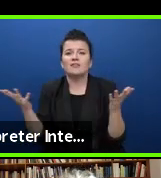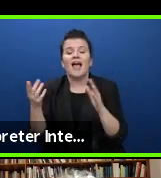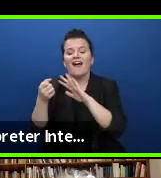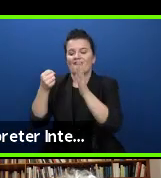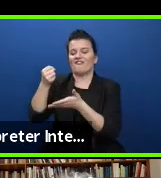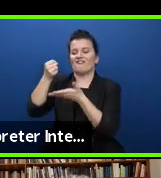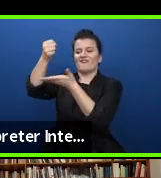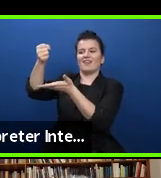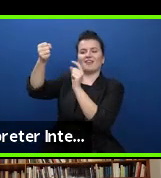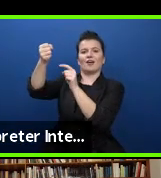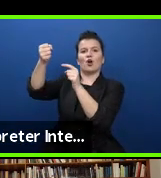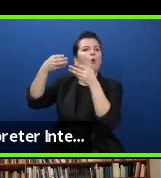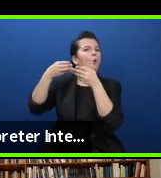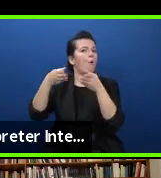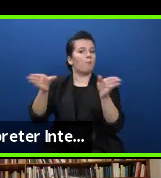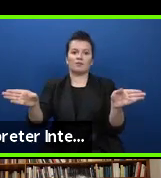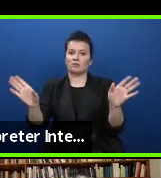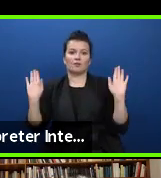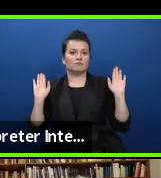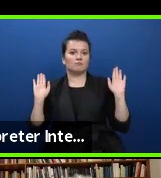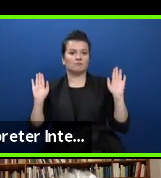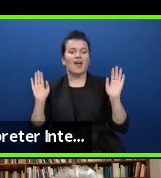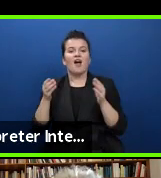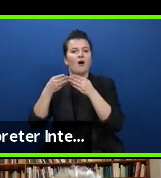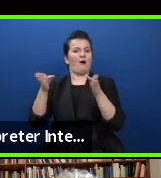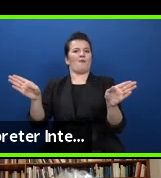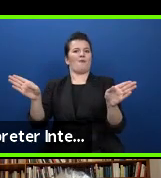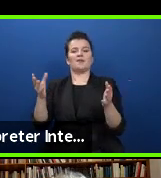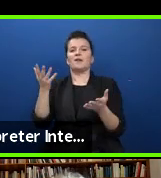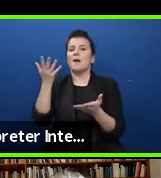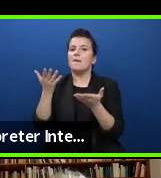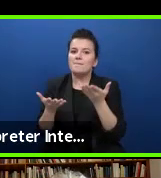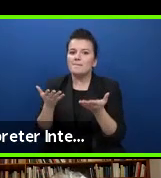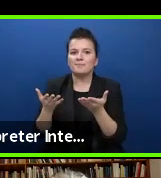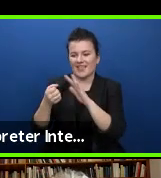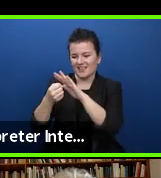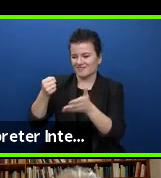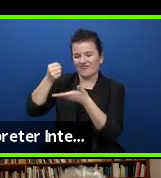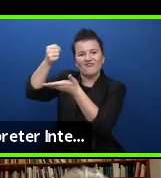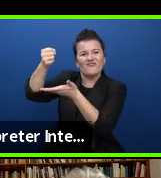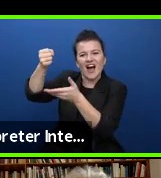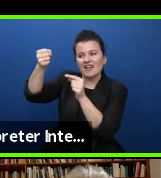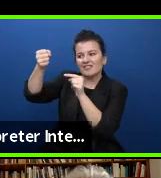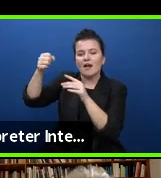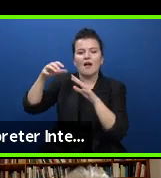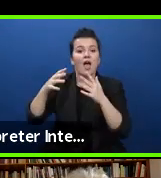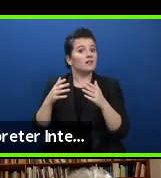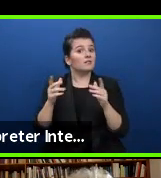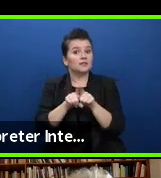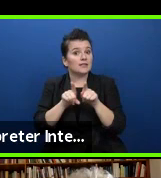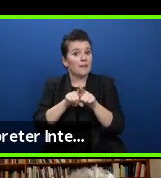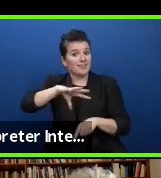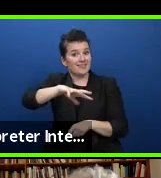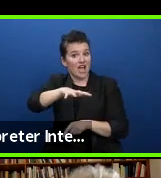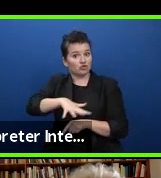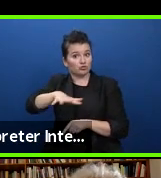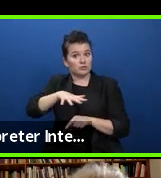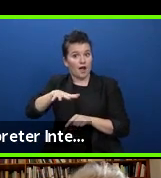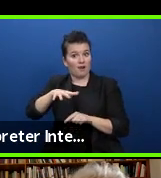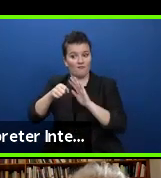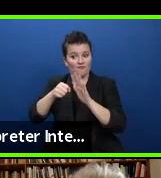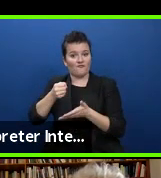near future, to reformulate the entire funding structures, national funding structures, and keep it as